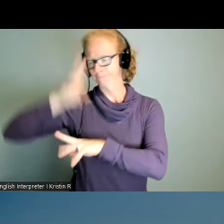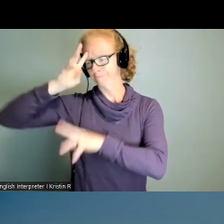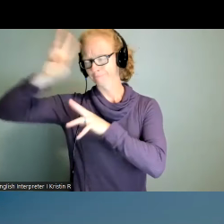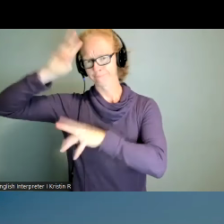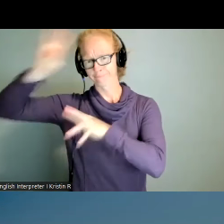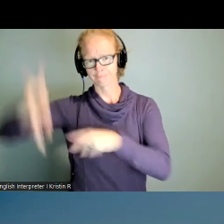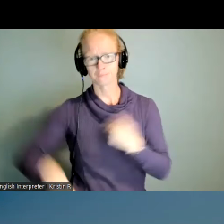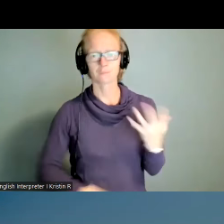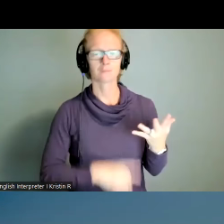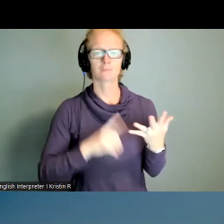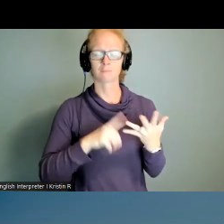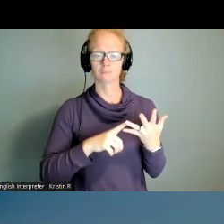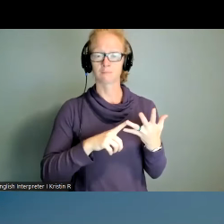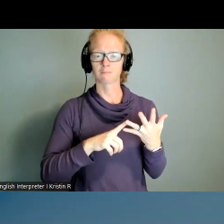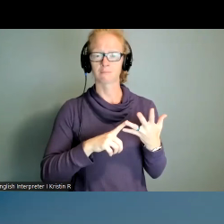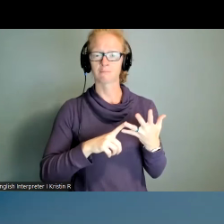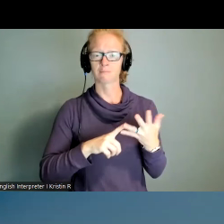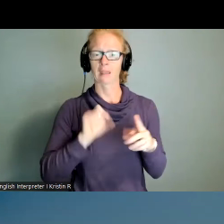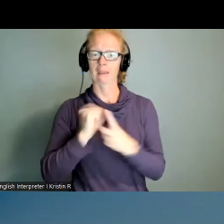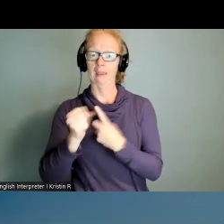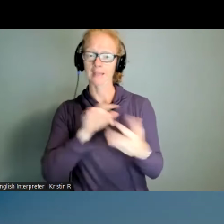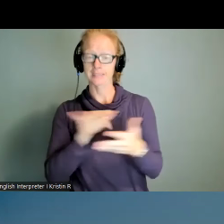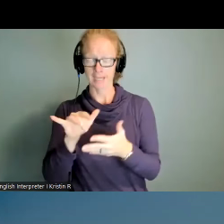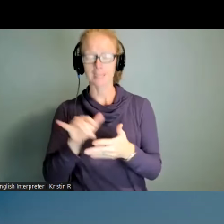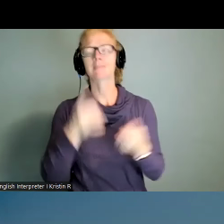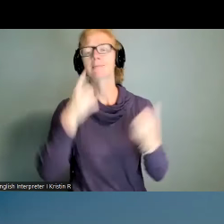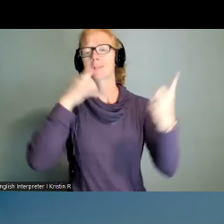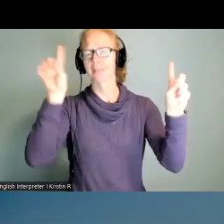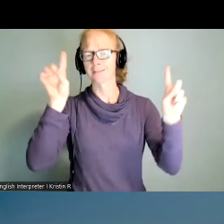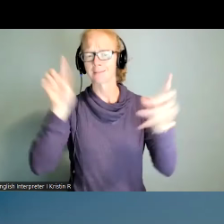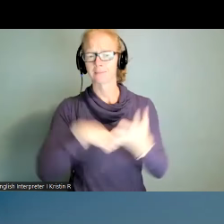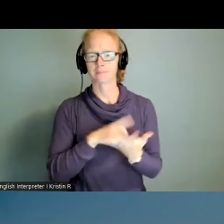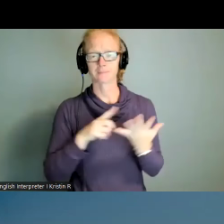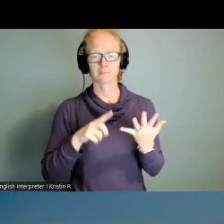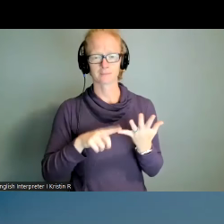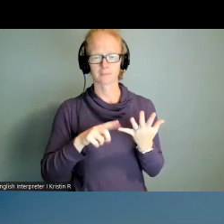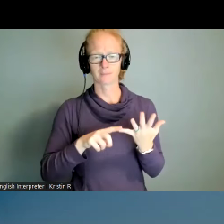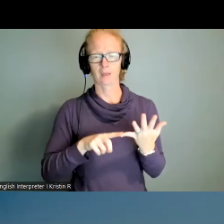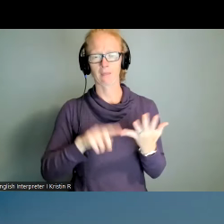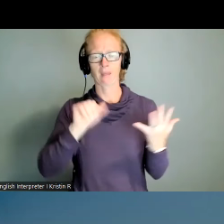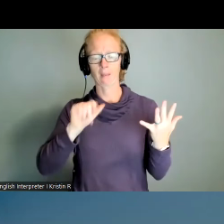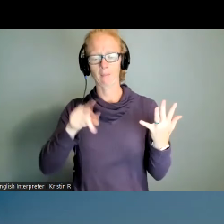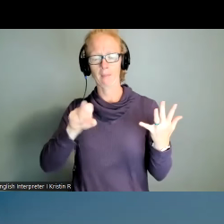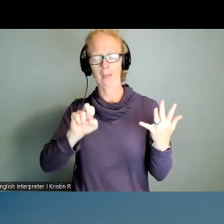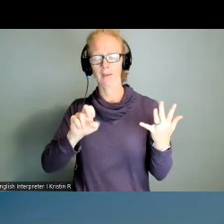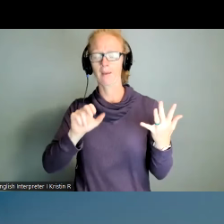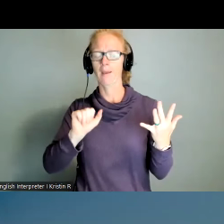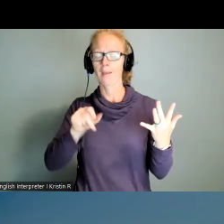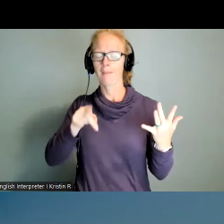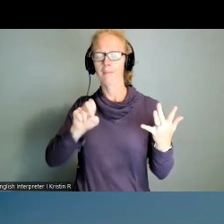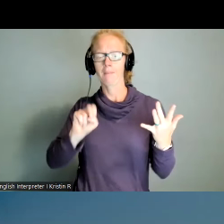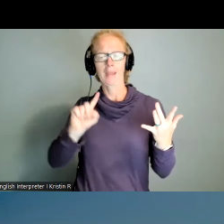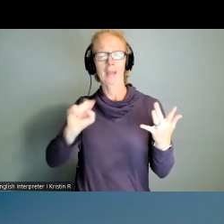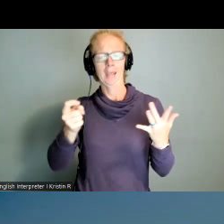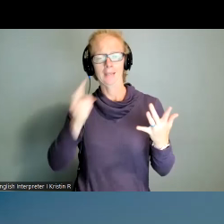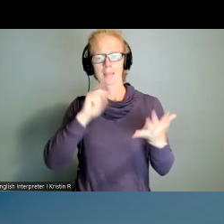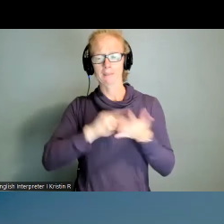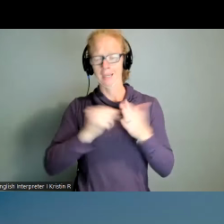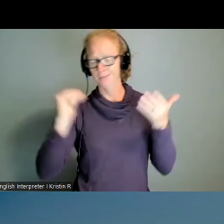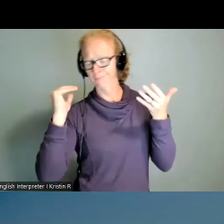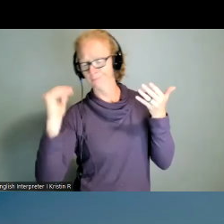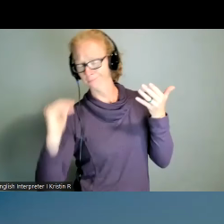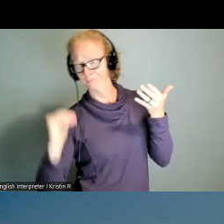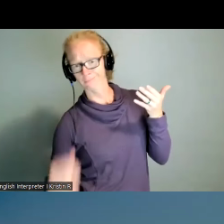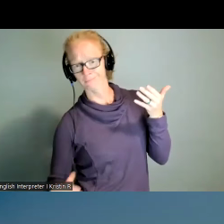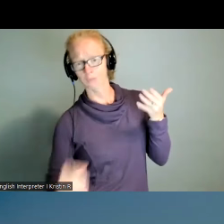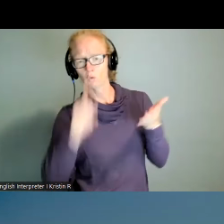successful case studies from the region. We've also included an appendix that has a detailed research memo that